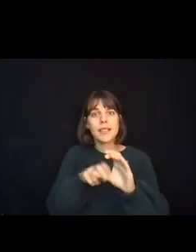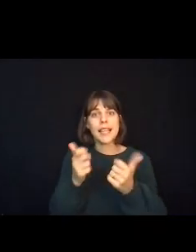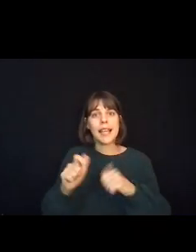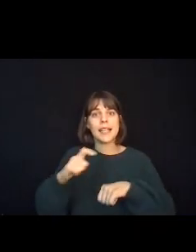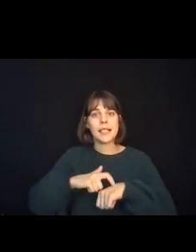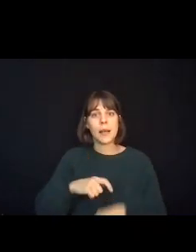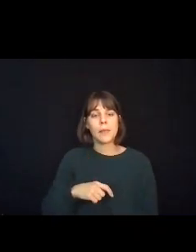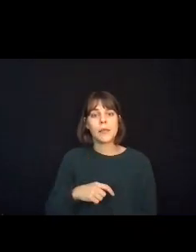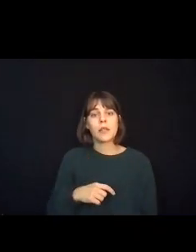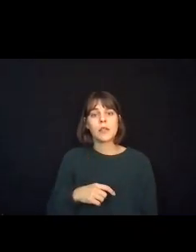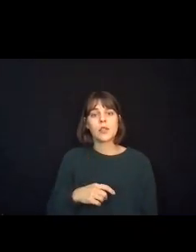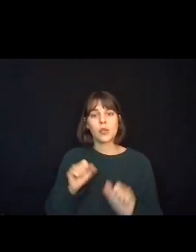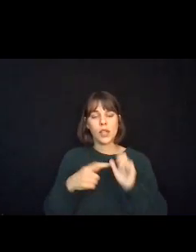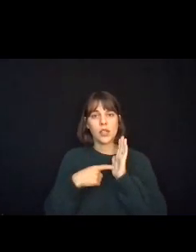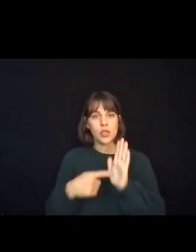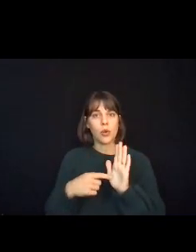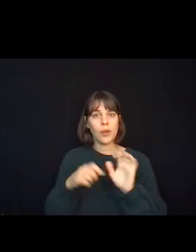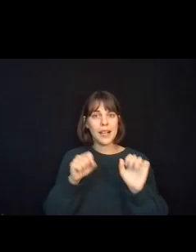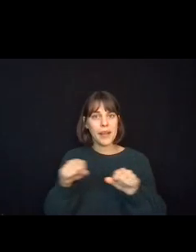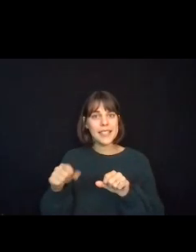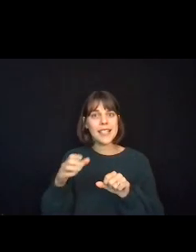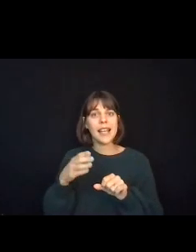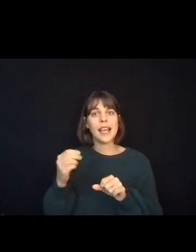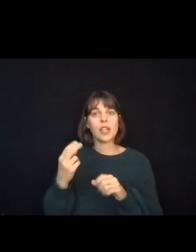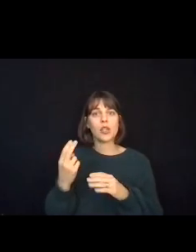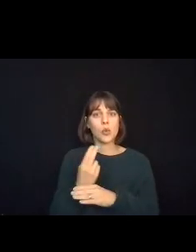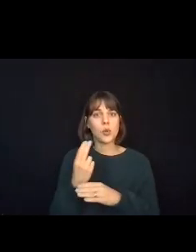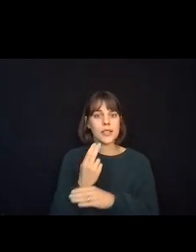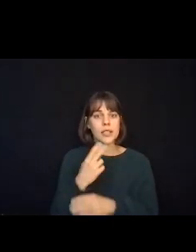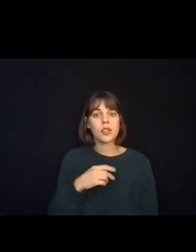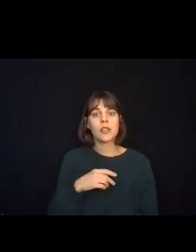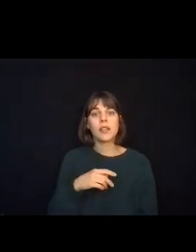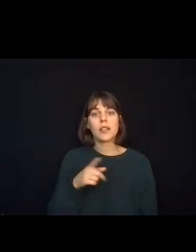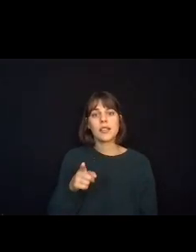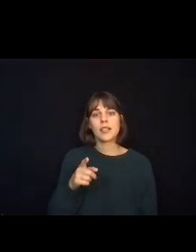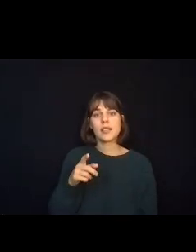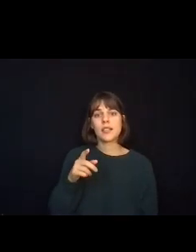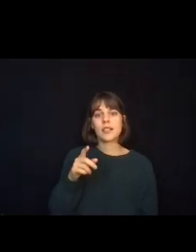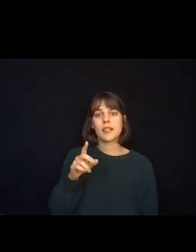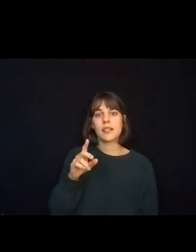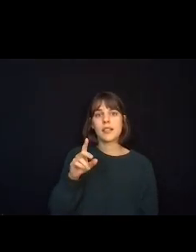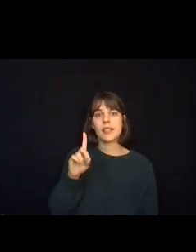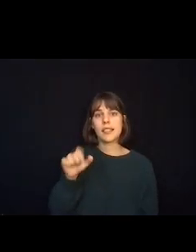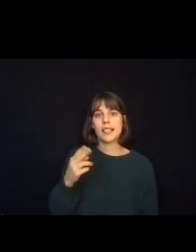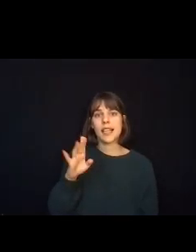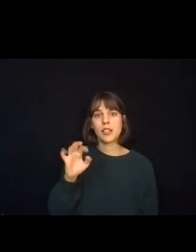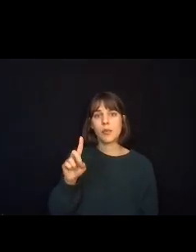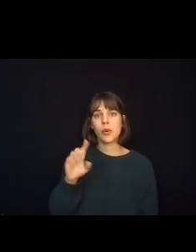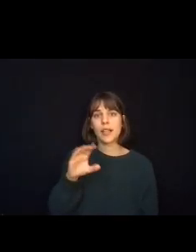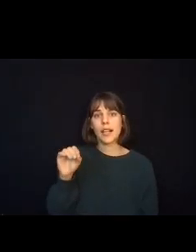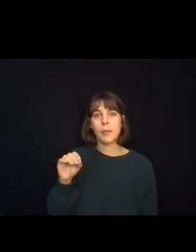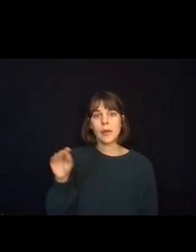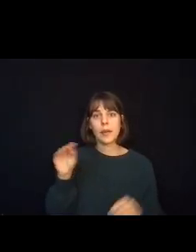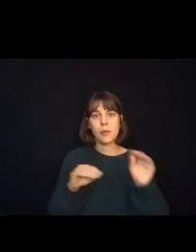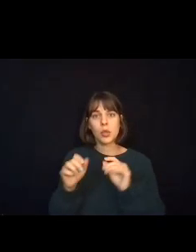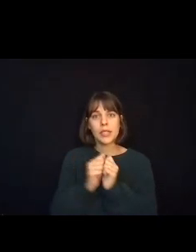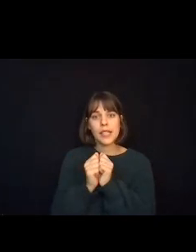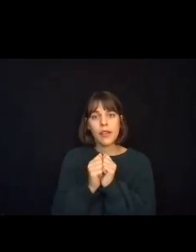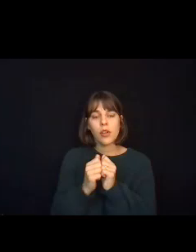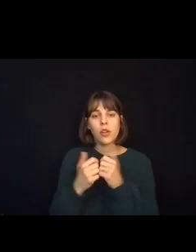with that is show capacity and utilization. And this is a dashboard that Adeline has put together. We have similar